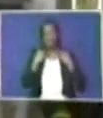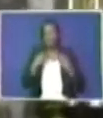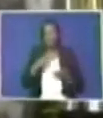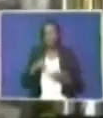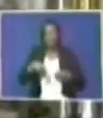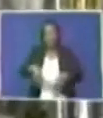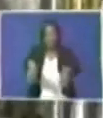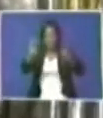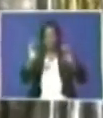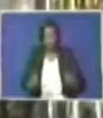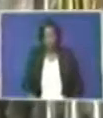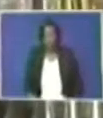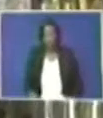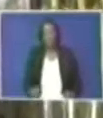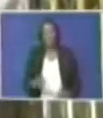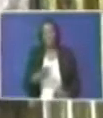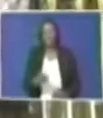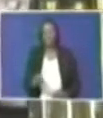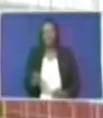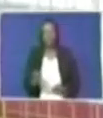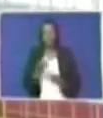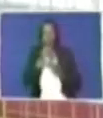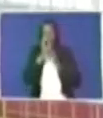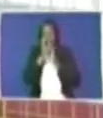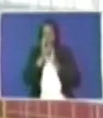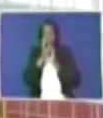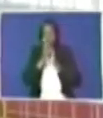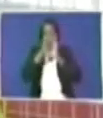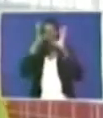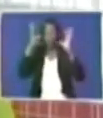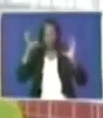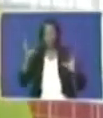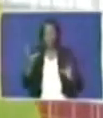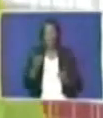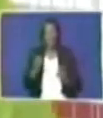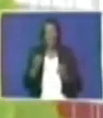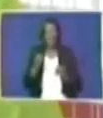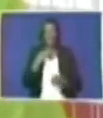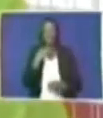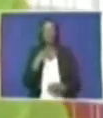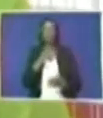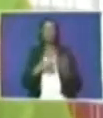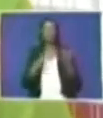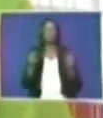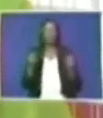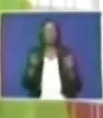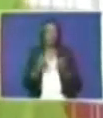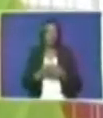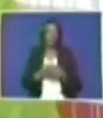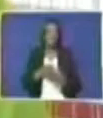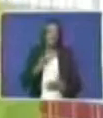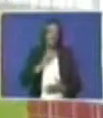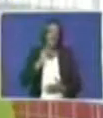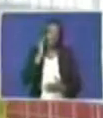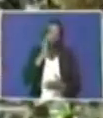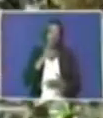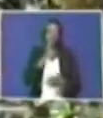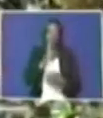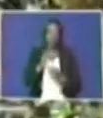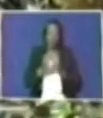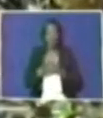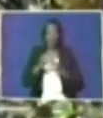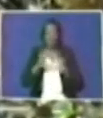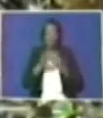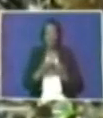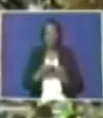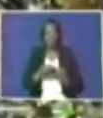tablecloths, balloons, and hats. And what do you enjoy most about New Year's? How do you plan on spending your New Year's? I'm going to spend it with my family. Well,